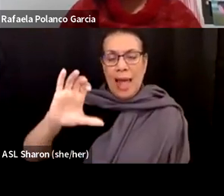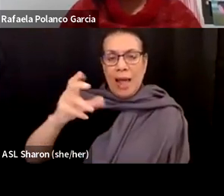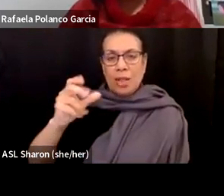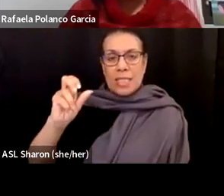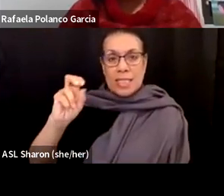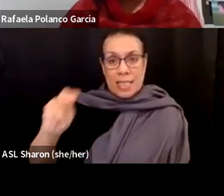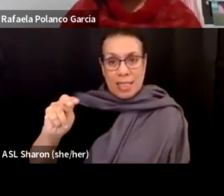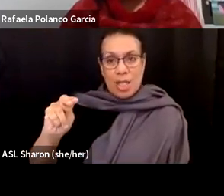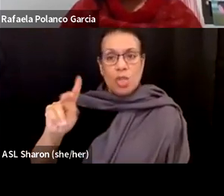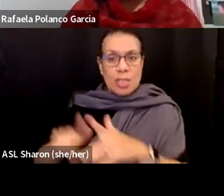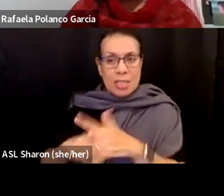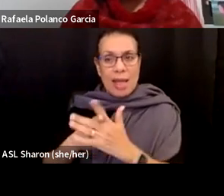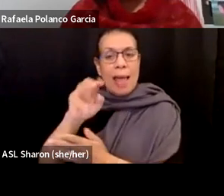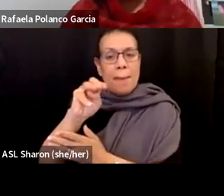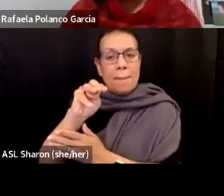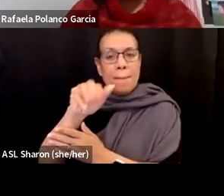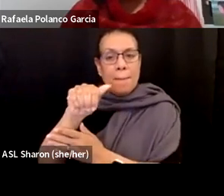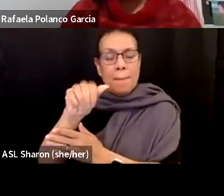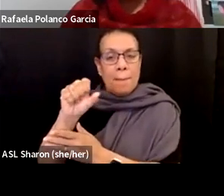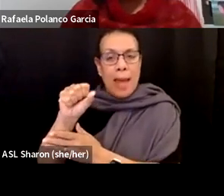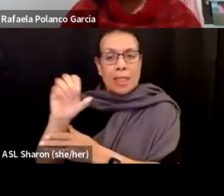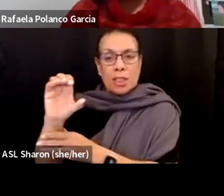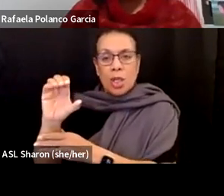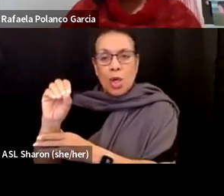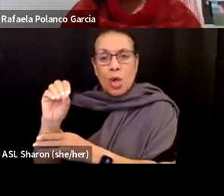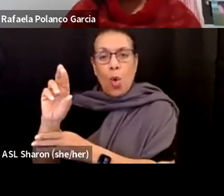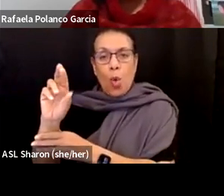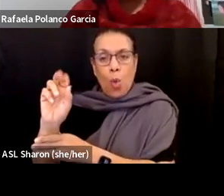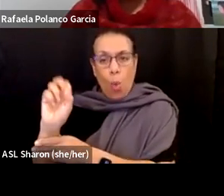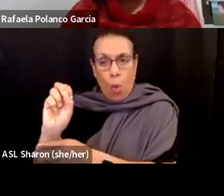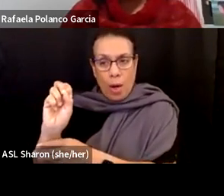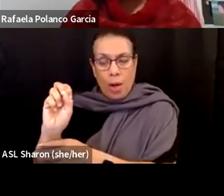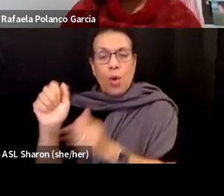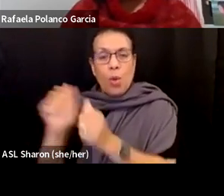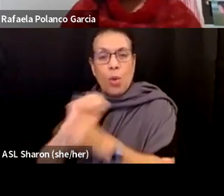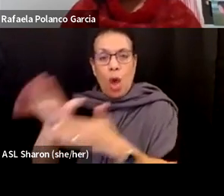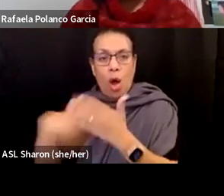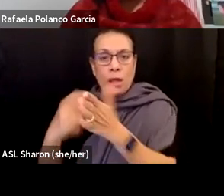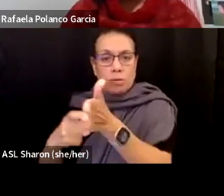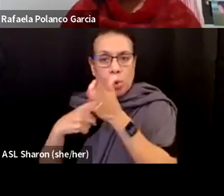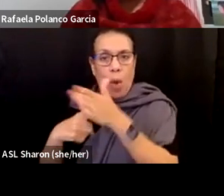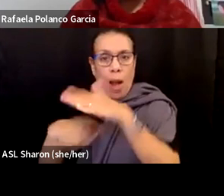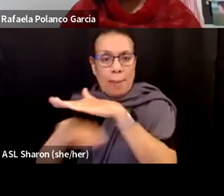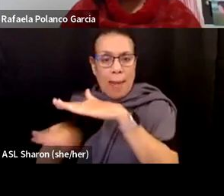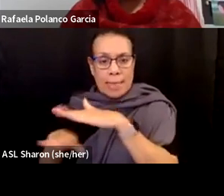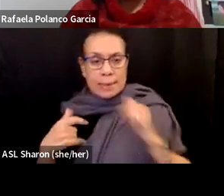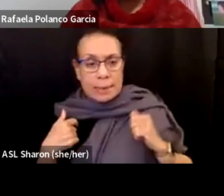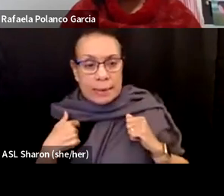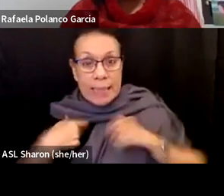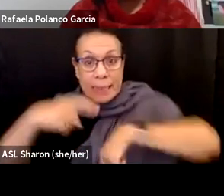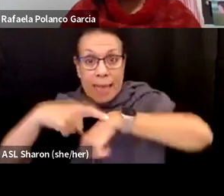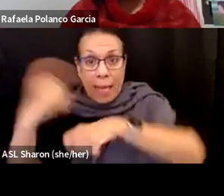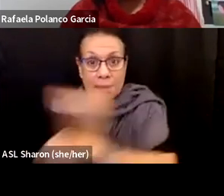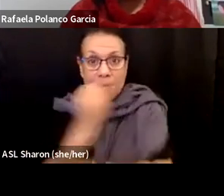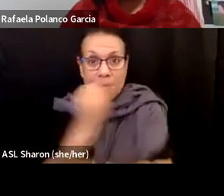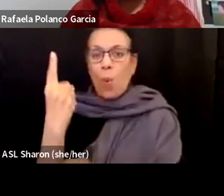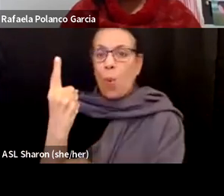uh that mass core policy with all of those baseline standards in them i think i still have time so my final question here